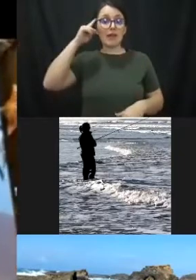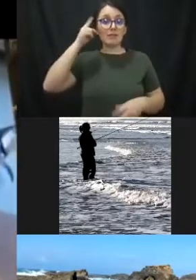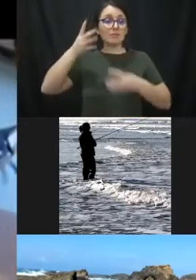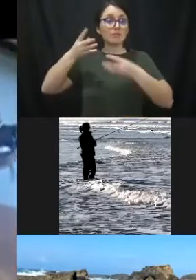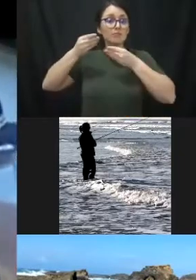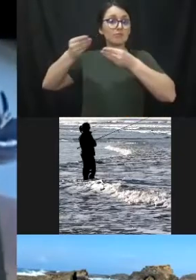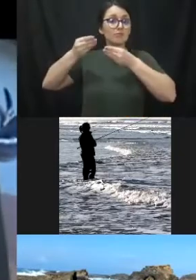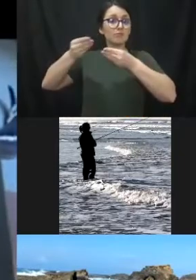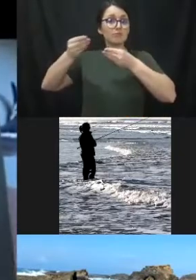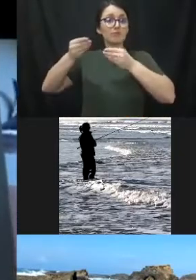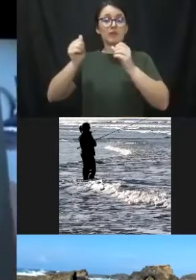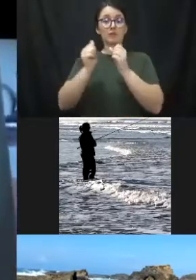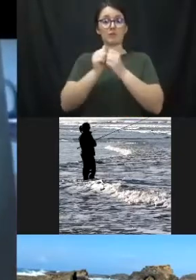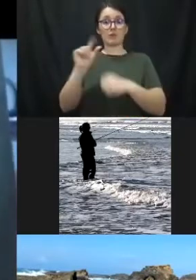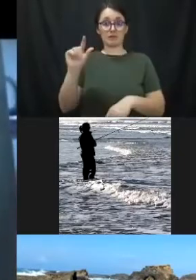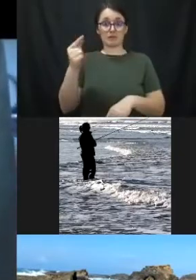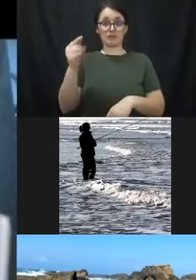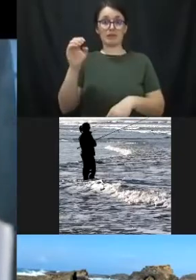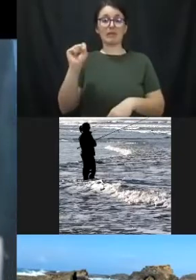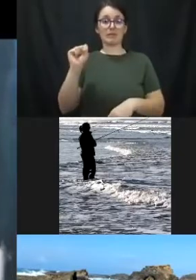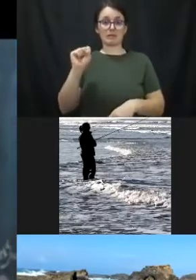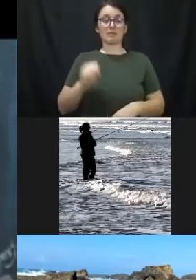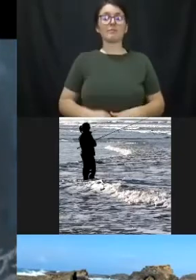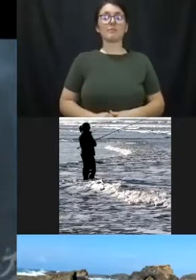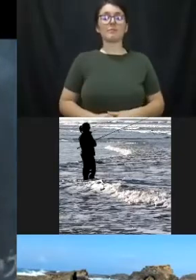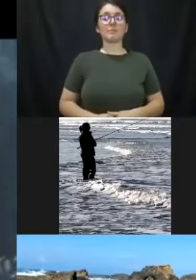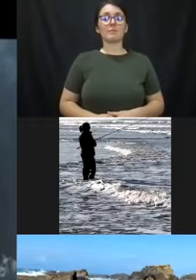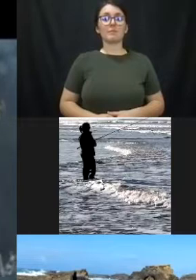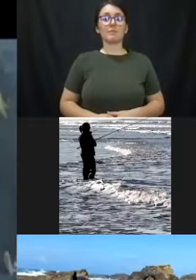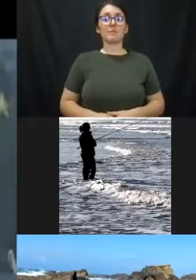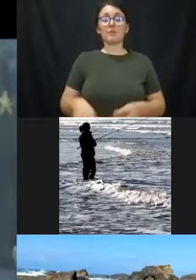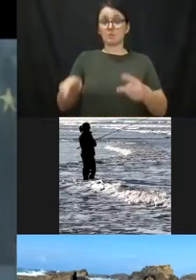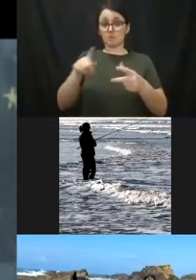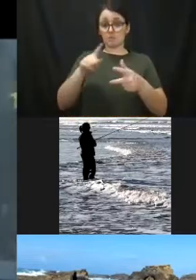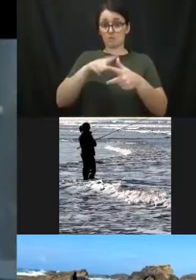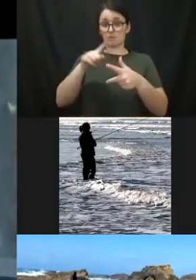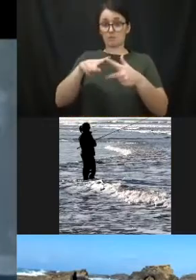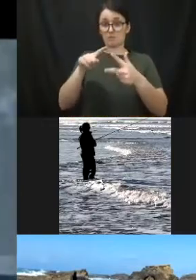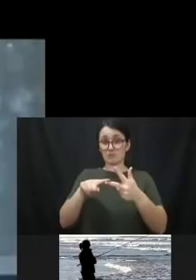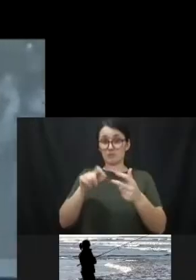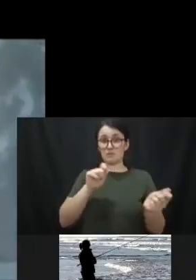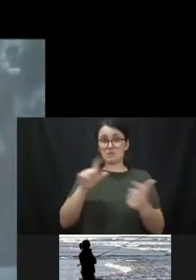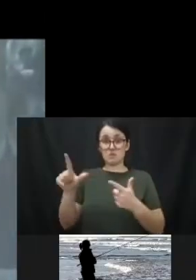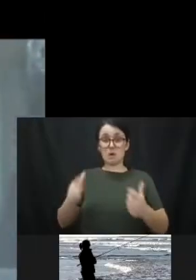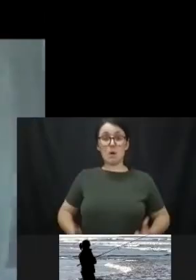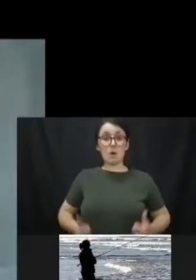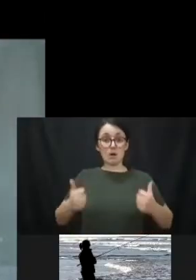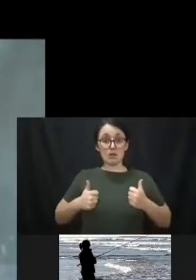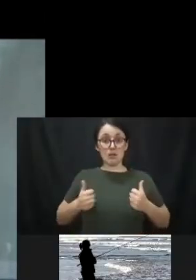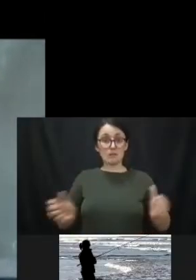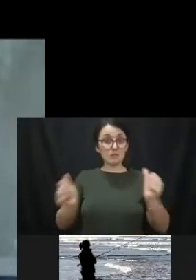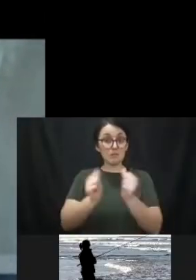feed. And so the barnacles and the whale lice, they both live on gray